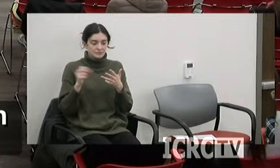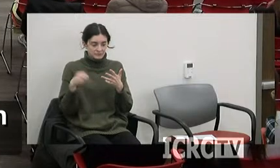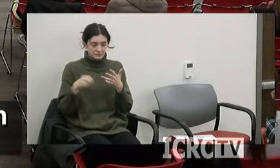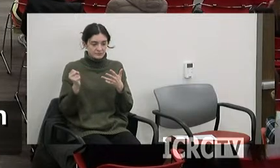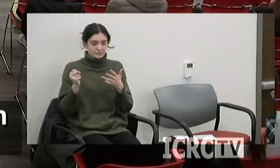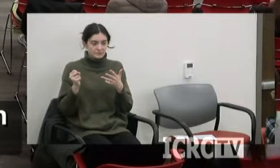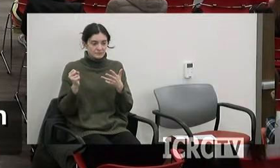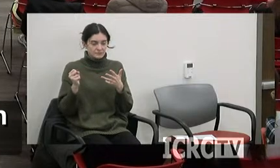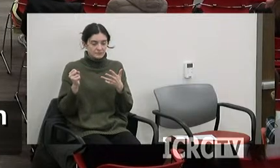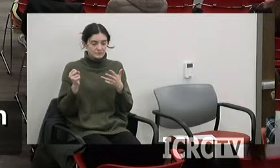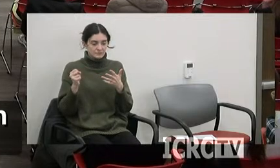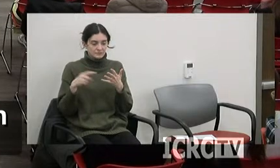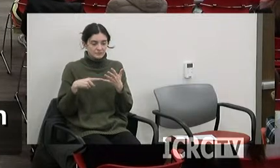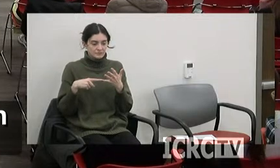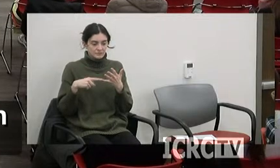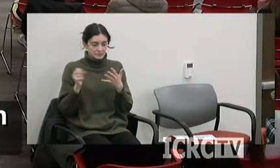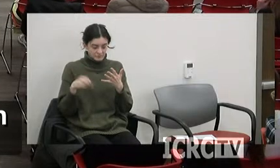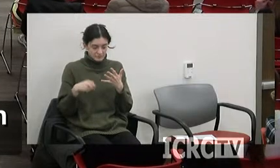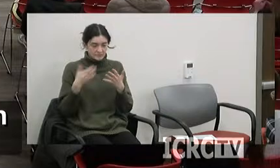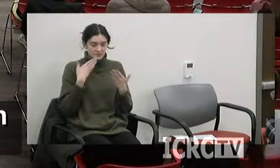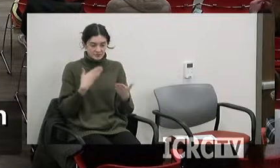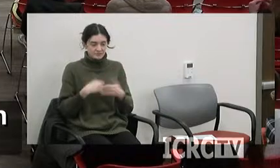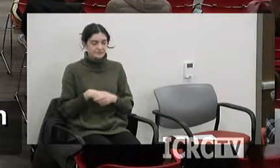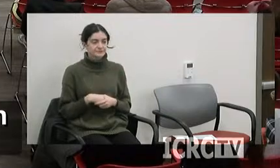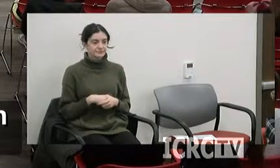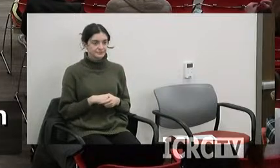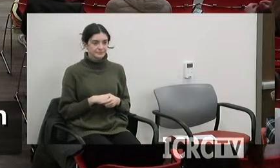Yes. Mr. Miranda? Yes, thank you.